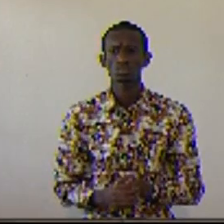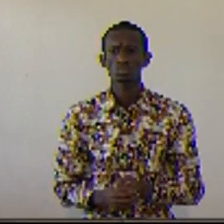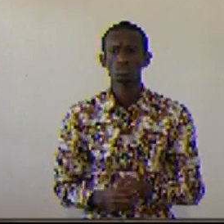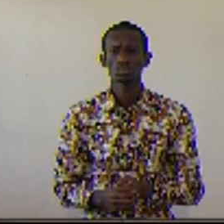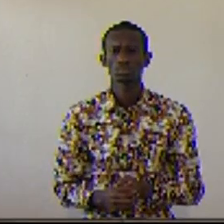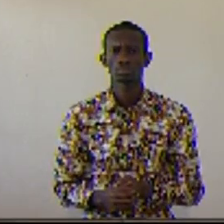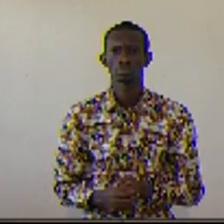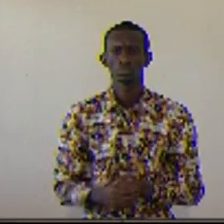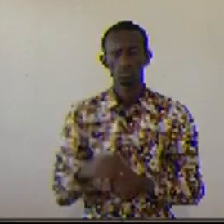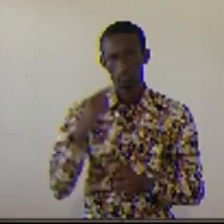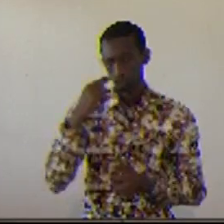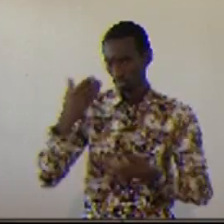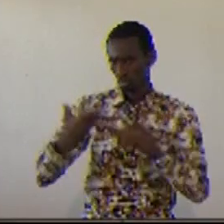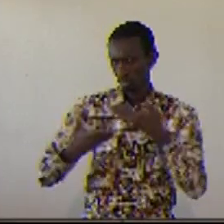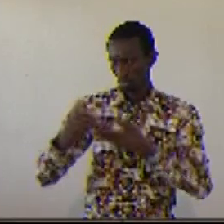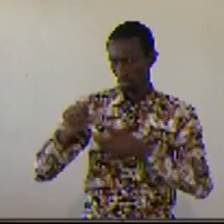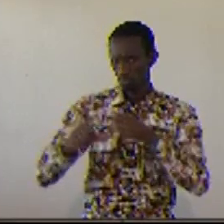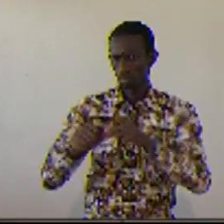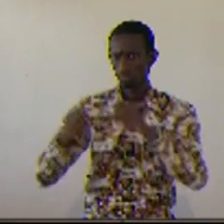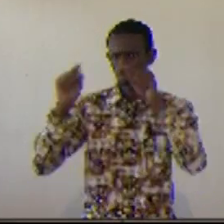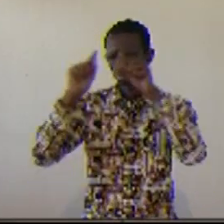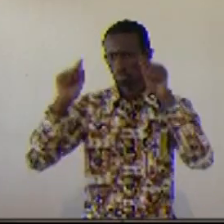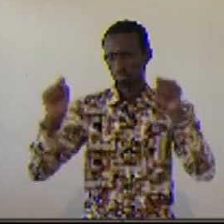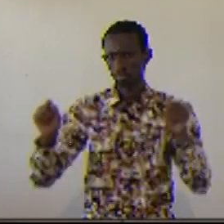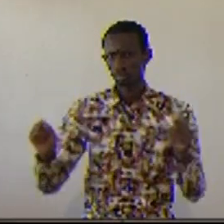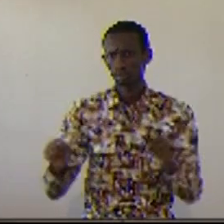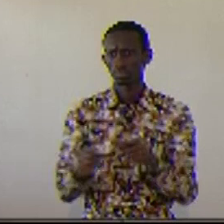We are talking about the structure of the phenol.